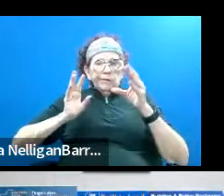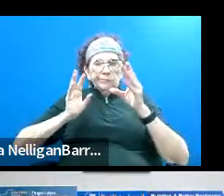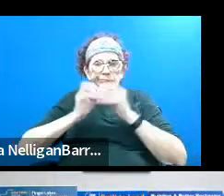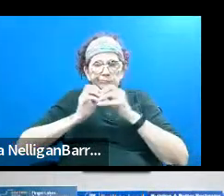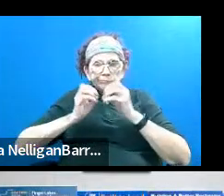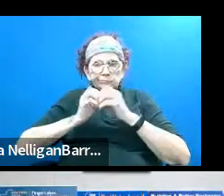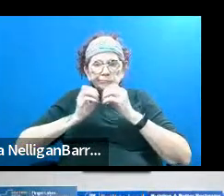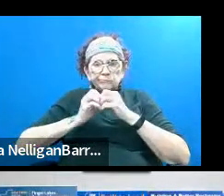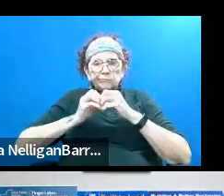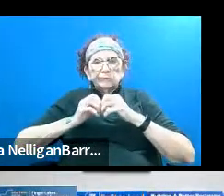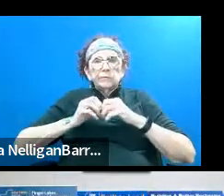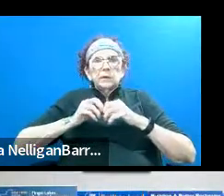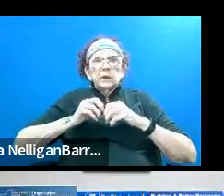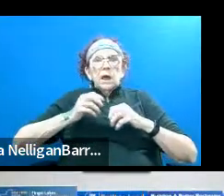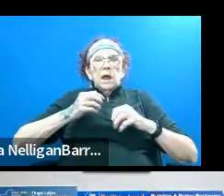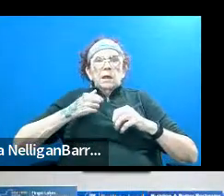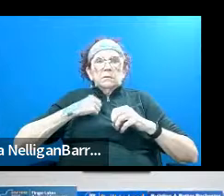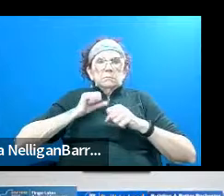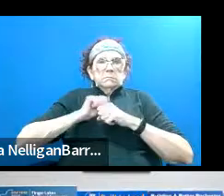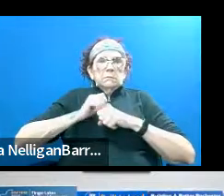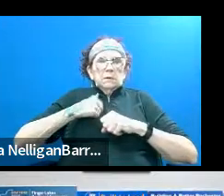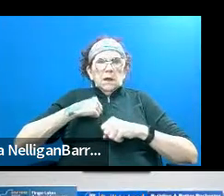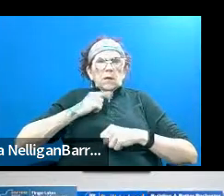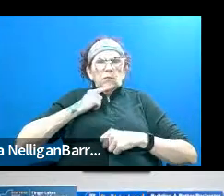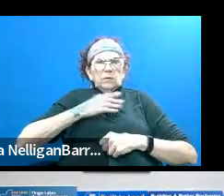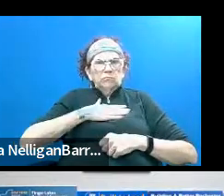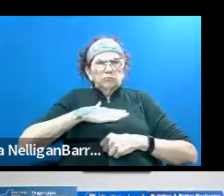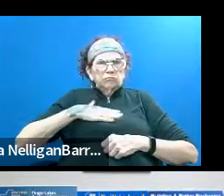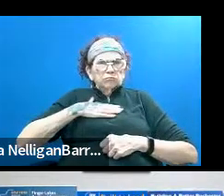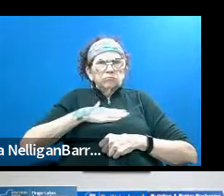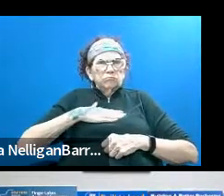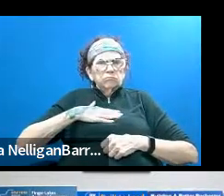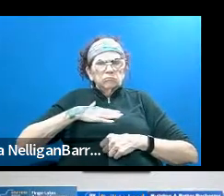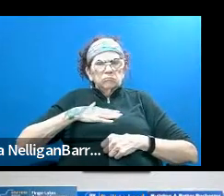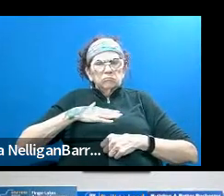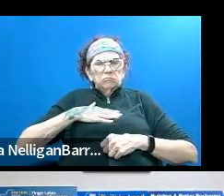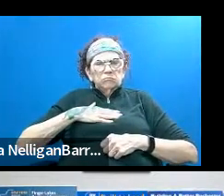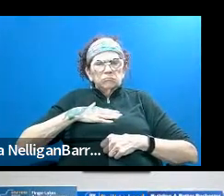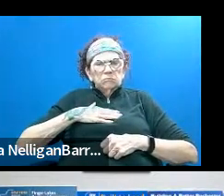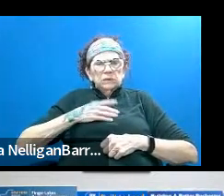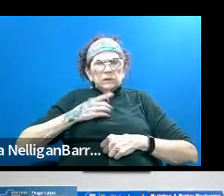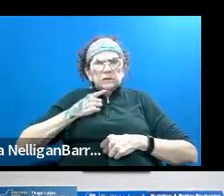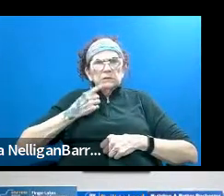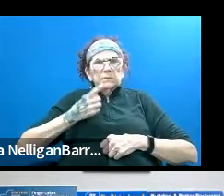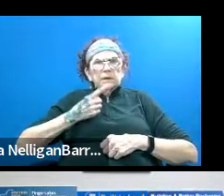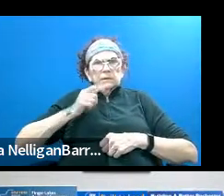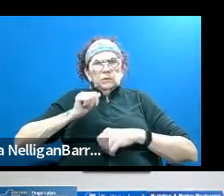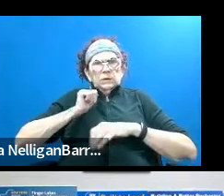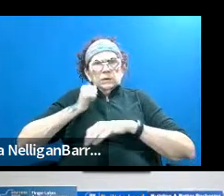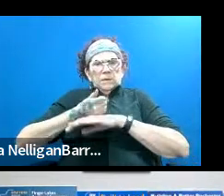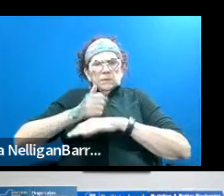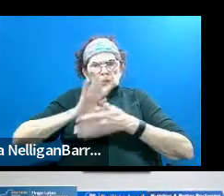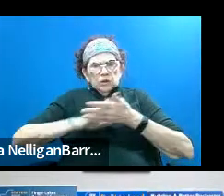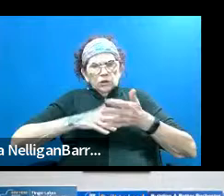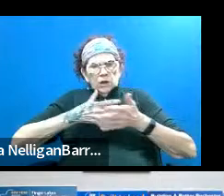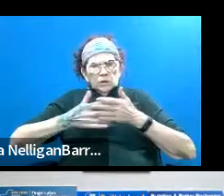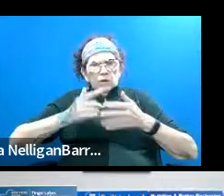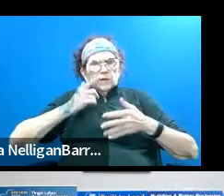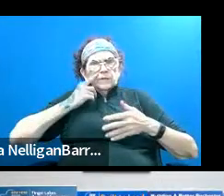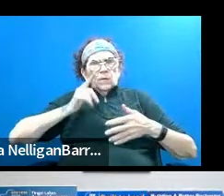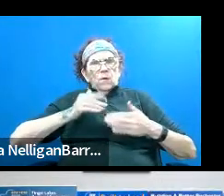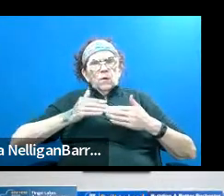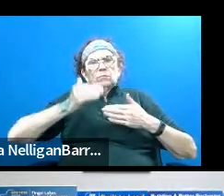And I would just ask that we flag that as something that we actually schedule for early 2022. Happy